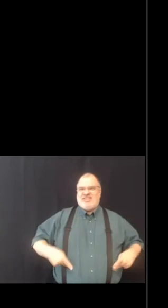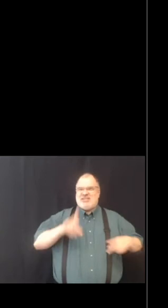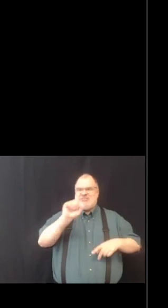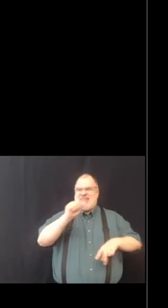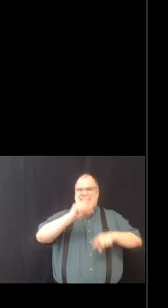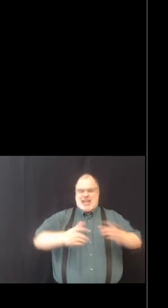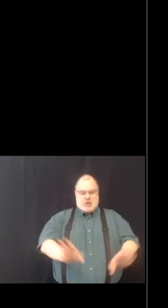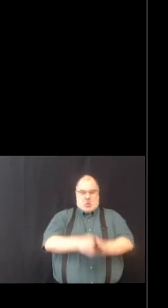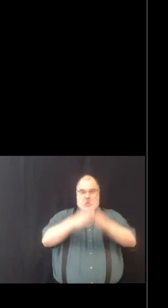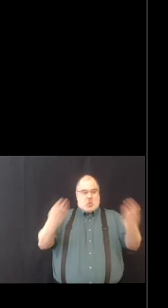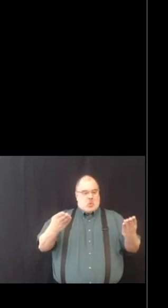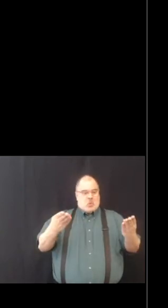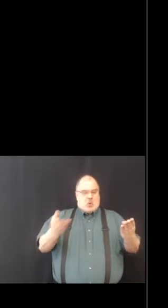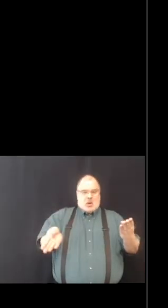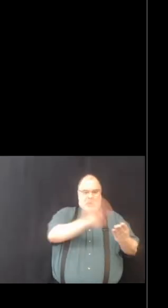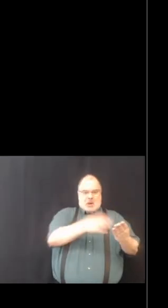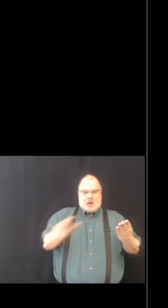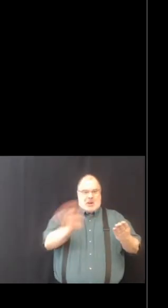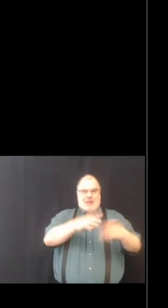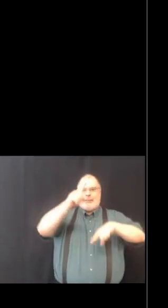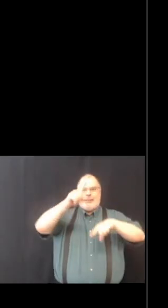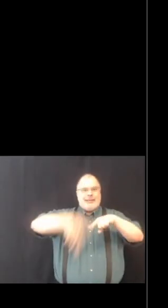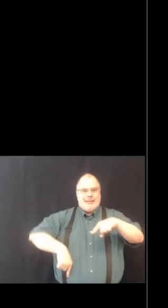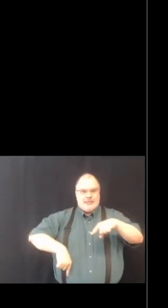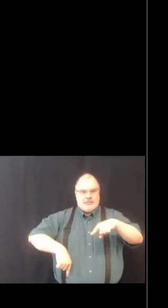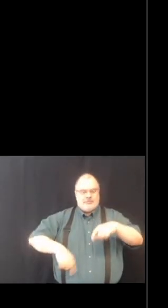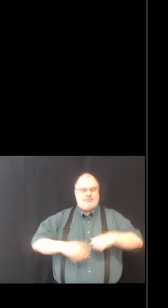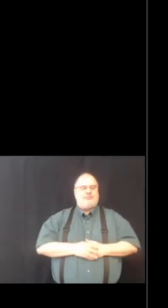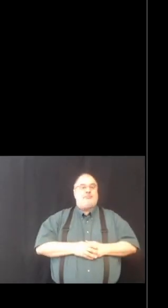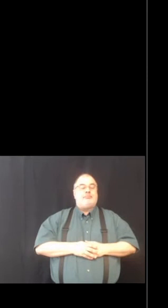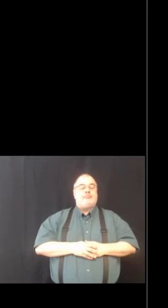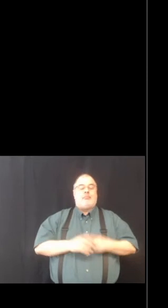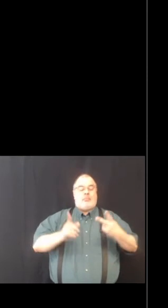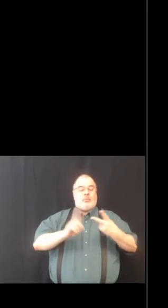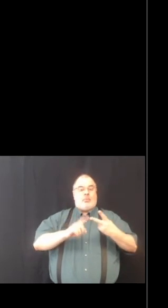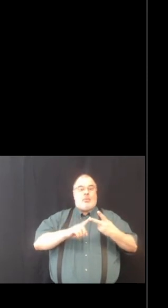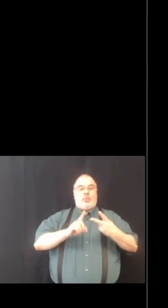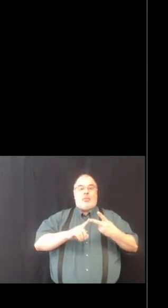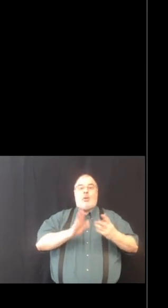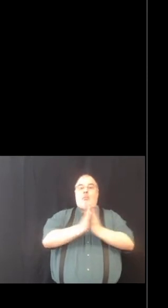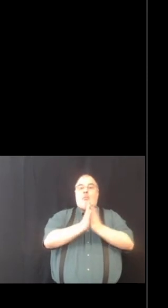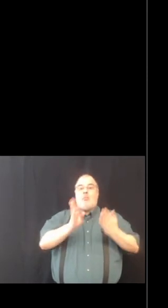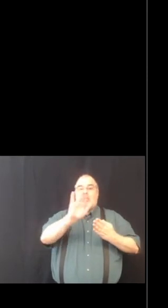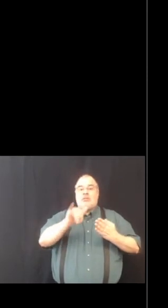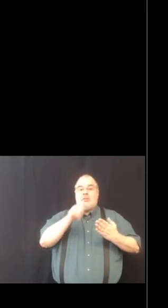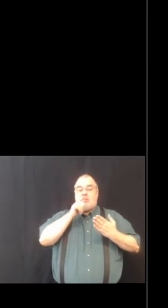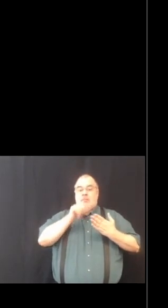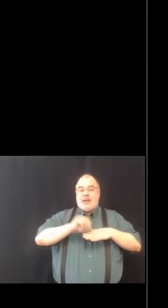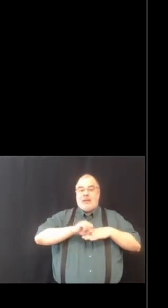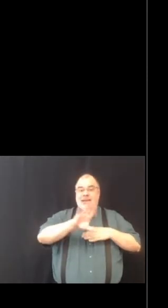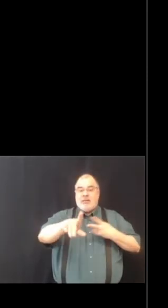a book or turn a page. Books by Mail is a fast and convenient service that supplies